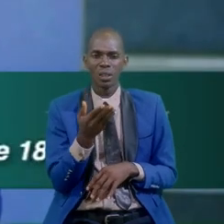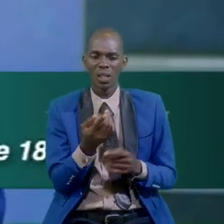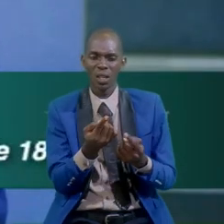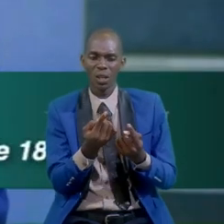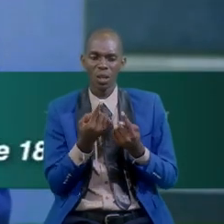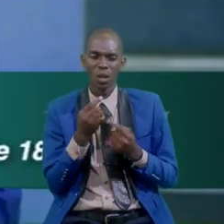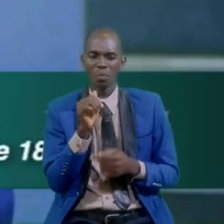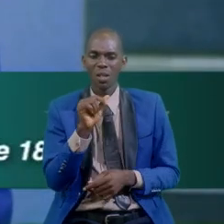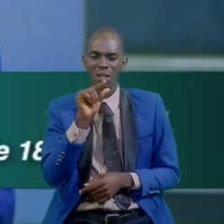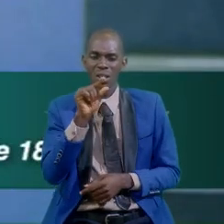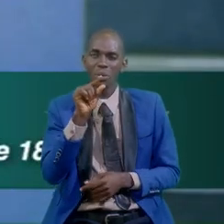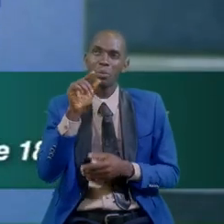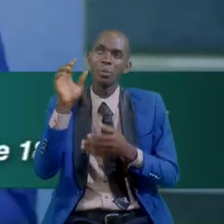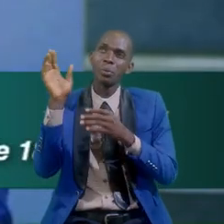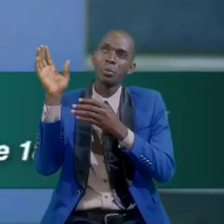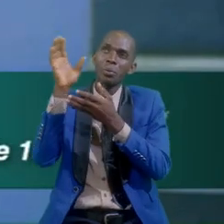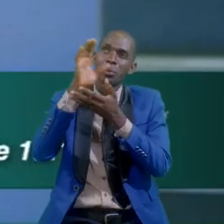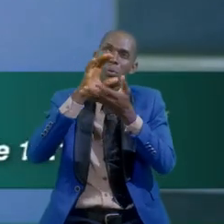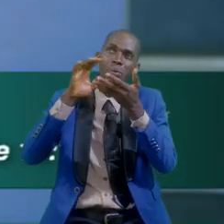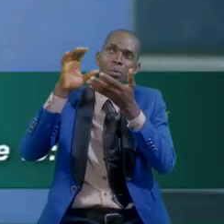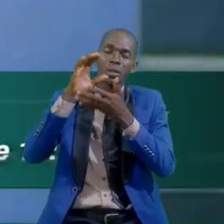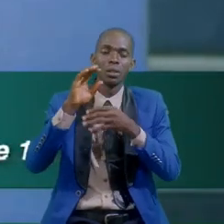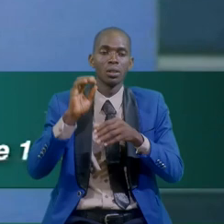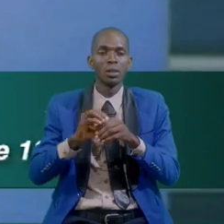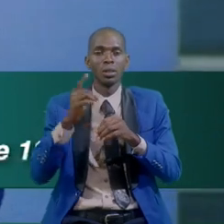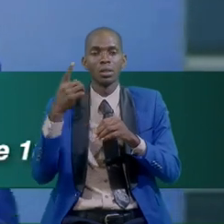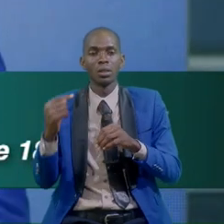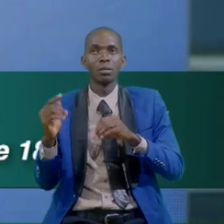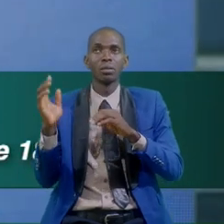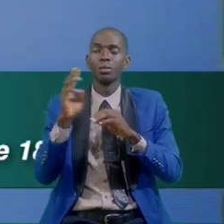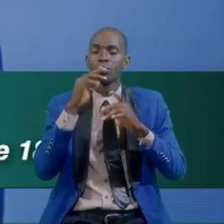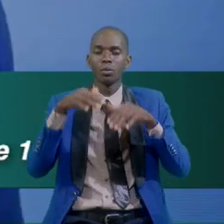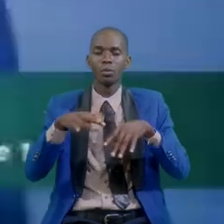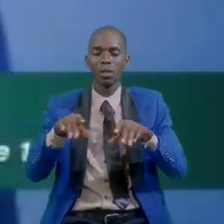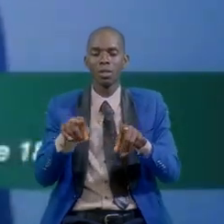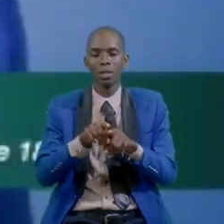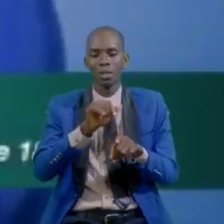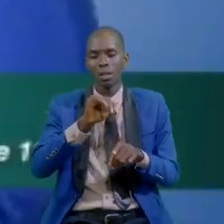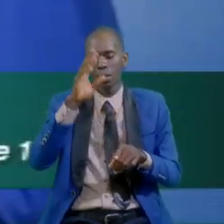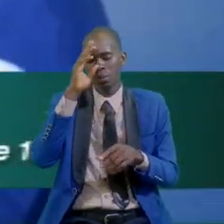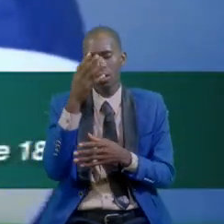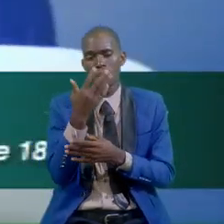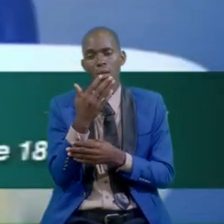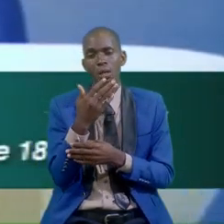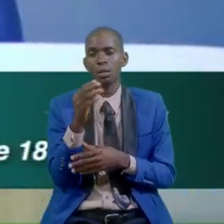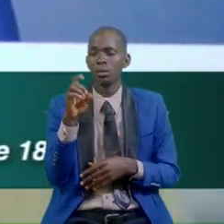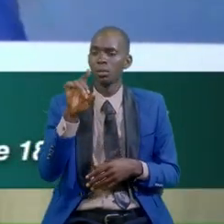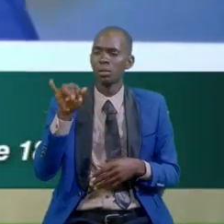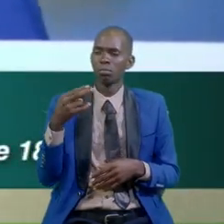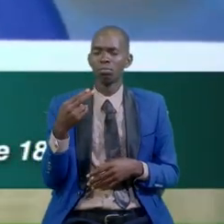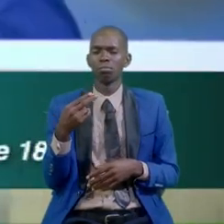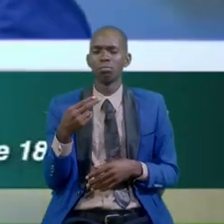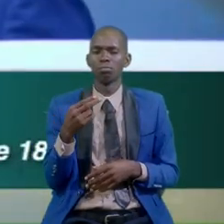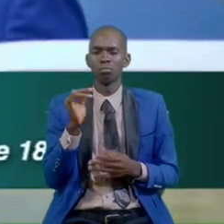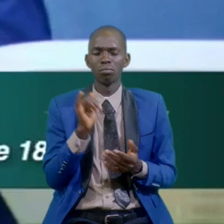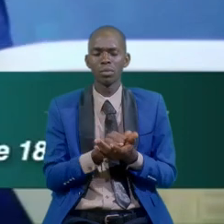cloud out of the sea, like a man's hand. Elijah did not say, that's not what we're looking for. We're